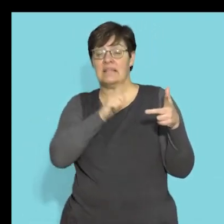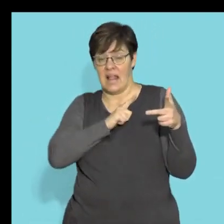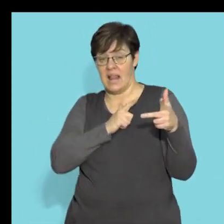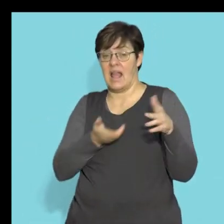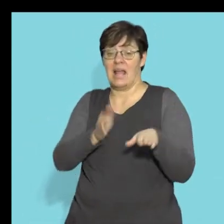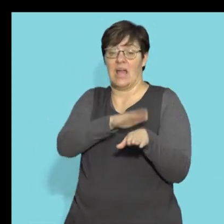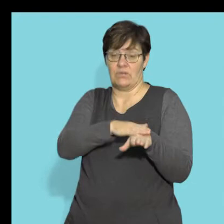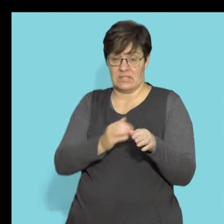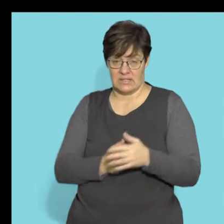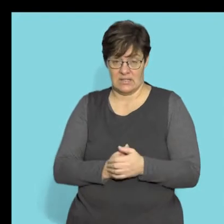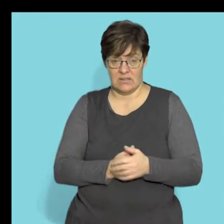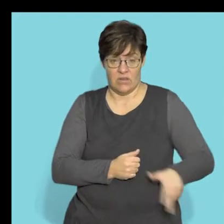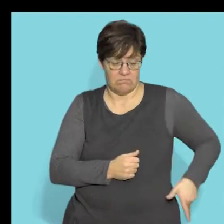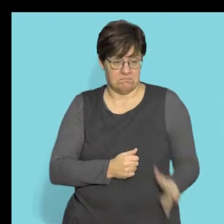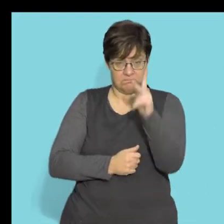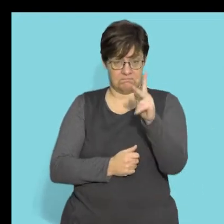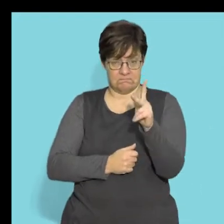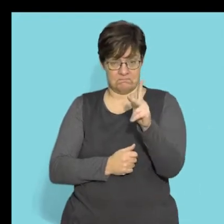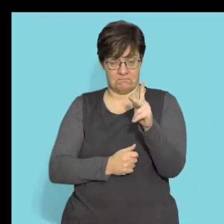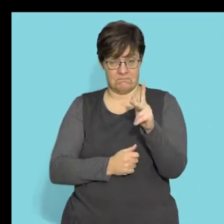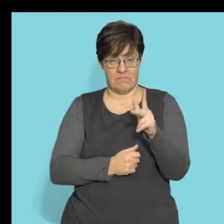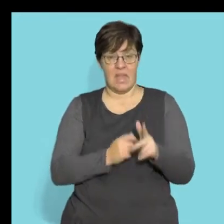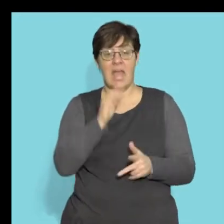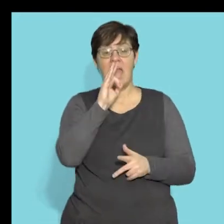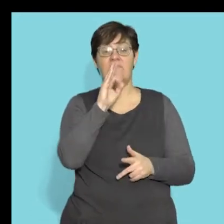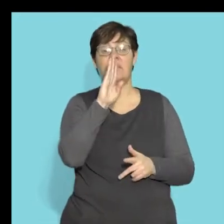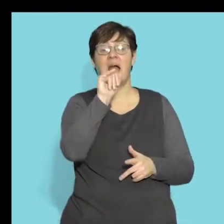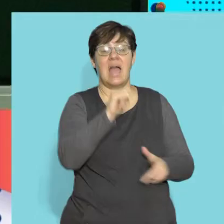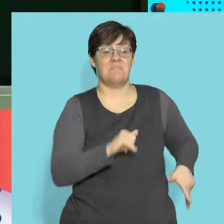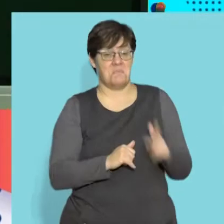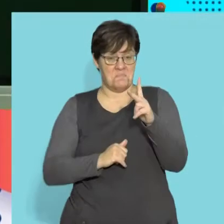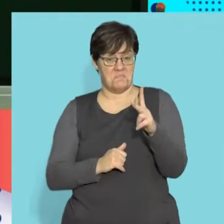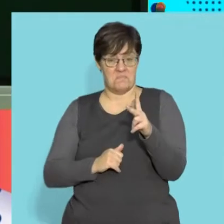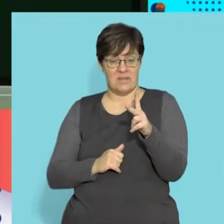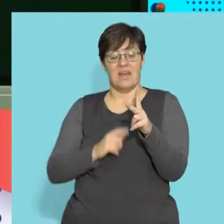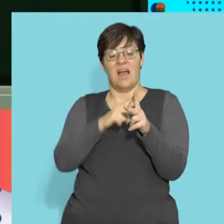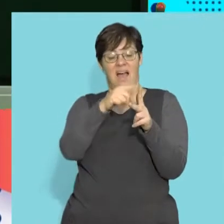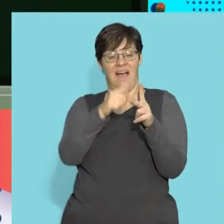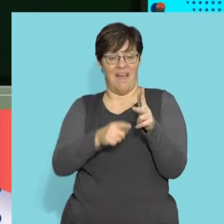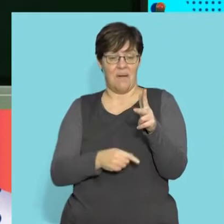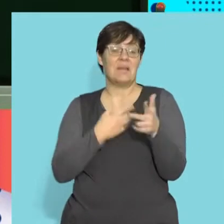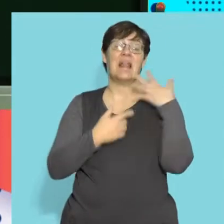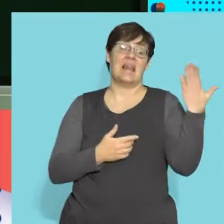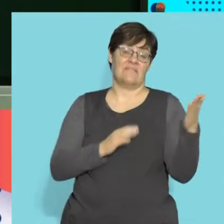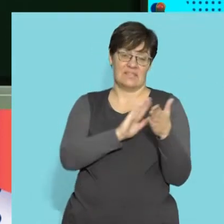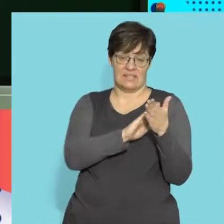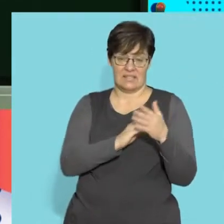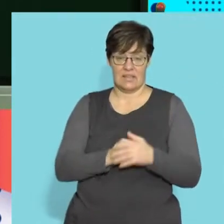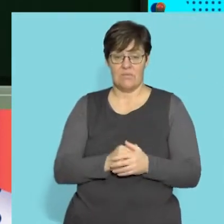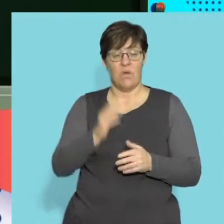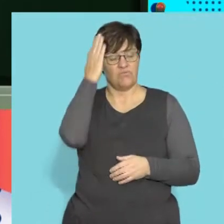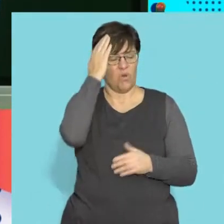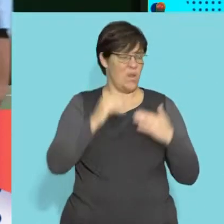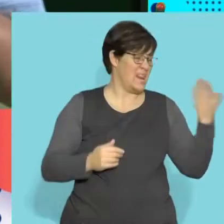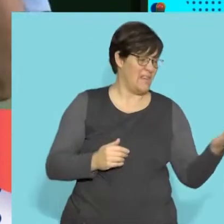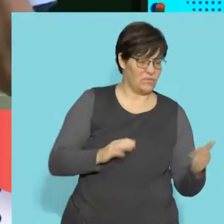C there, tells us the current. So always remember, slap your thigh, you're in the FBI, with your left hand. Now, how